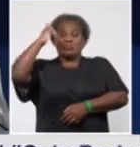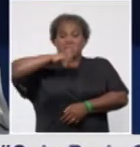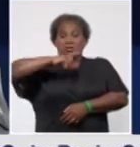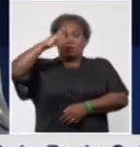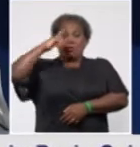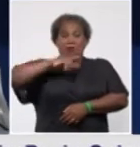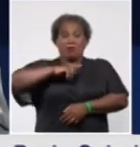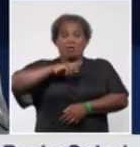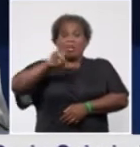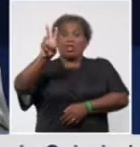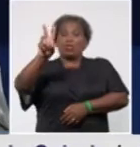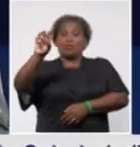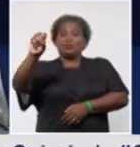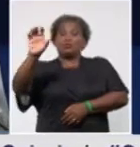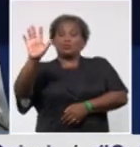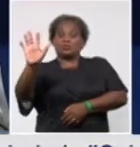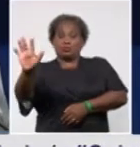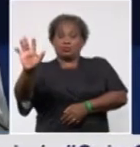4,588 from Havana,